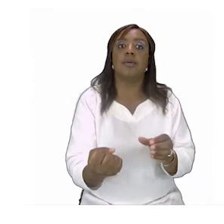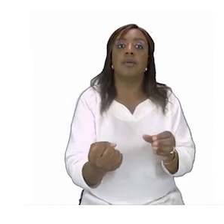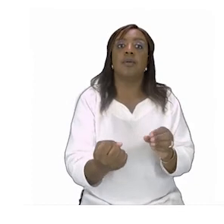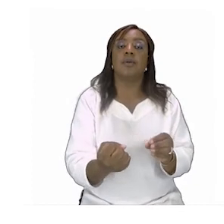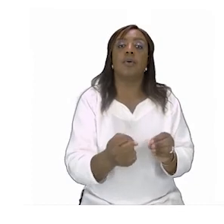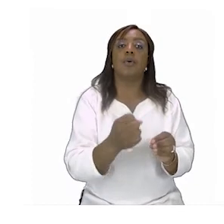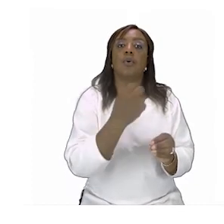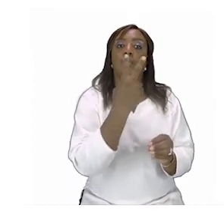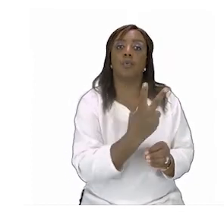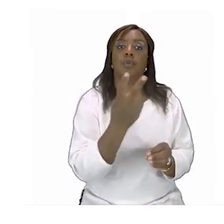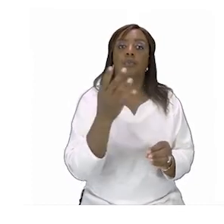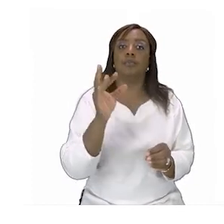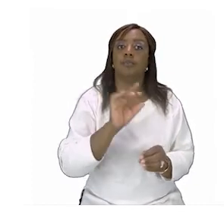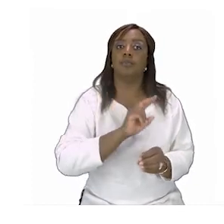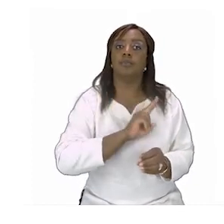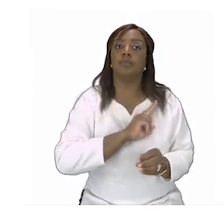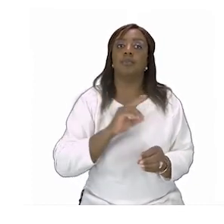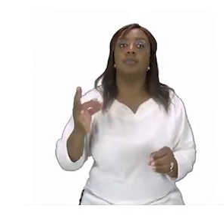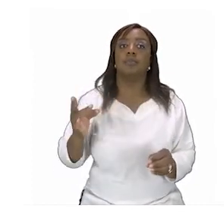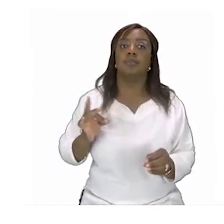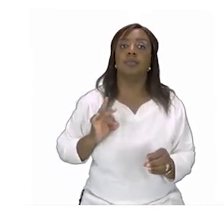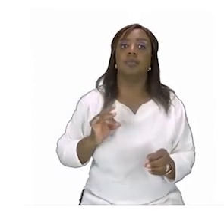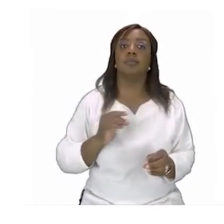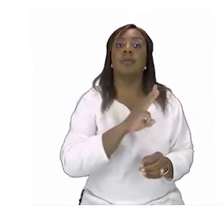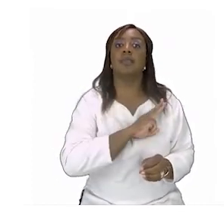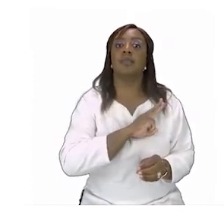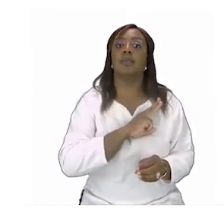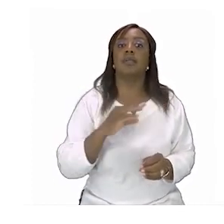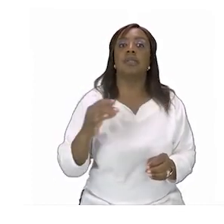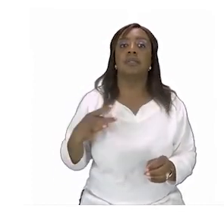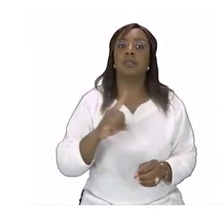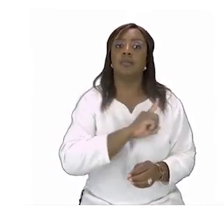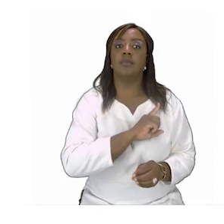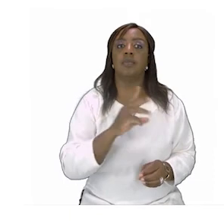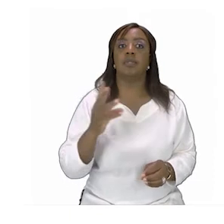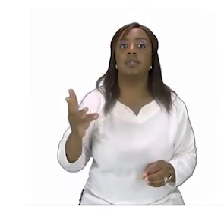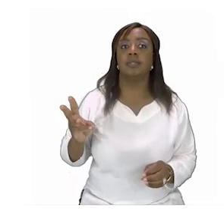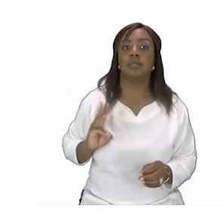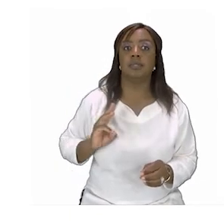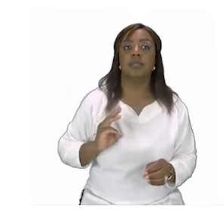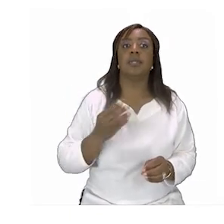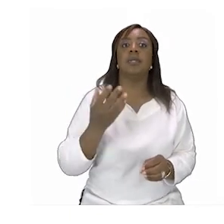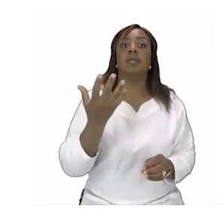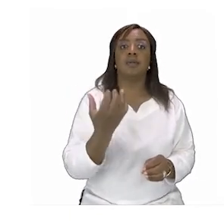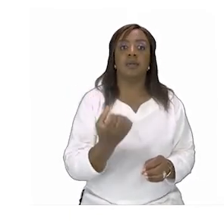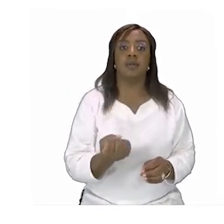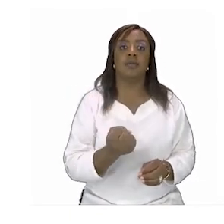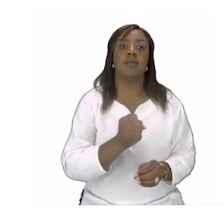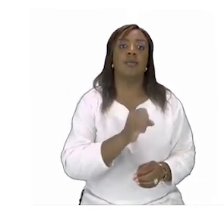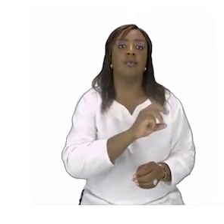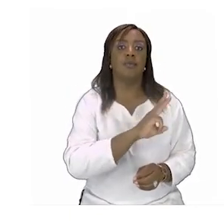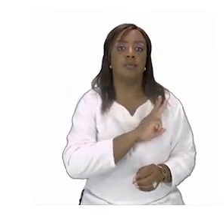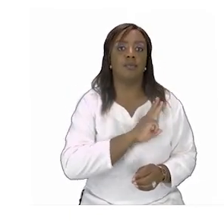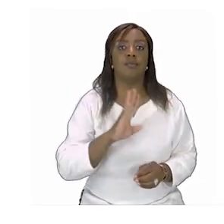27, 38, 16, and 43. It is